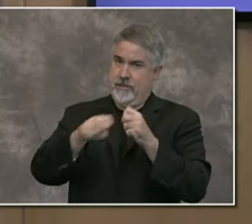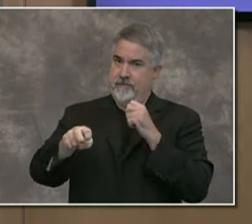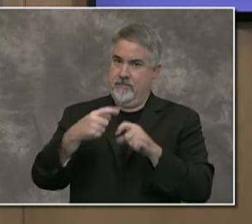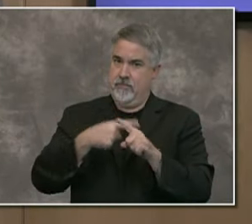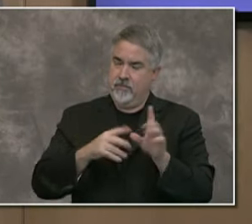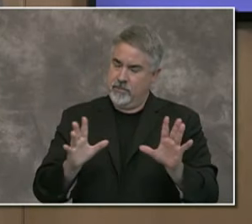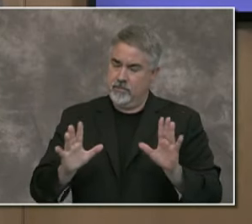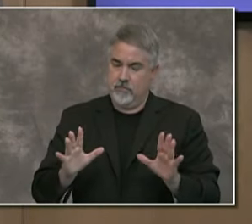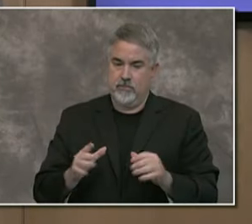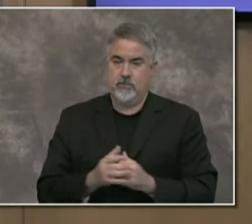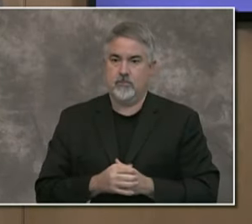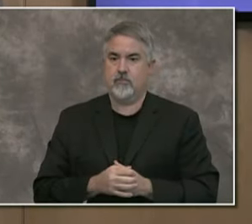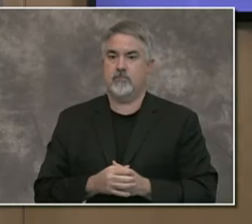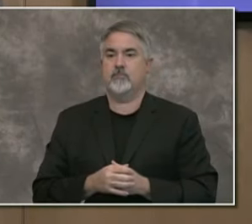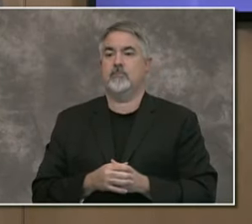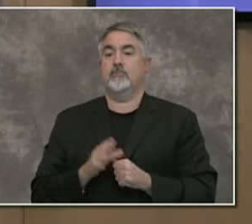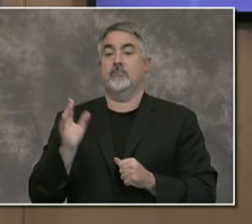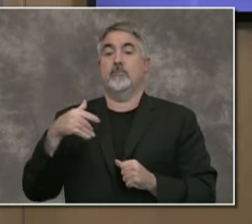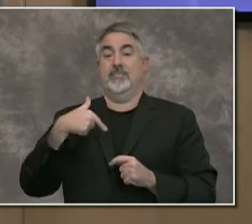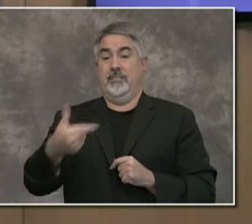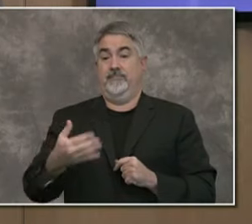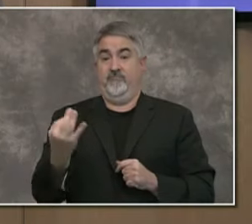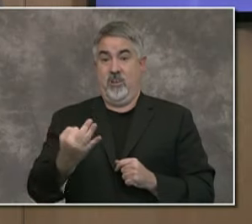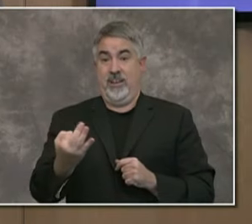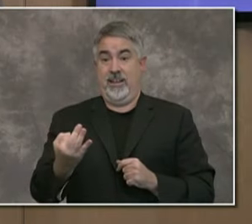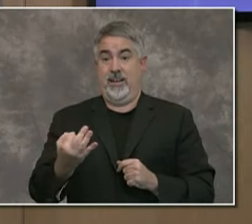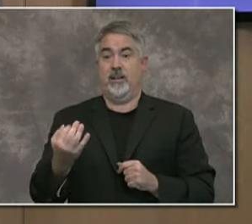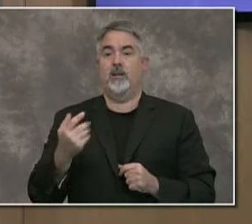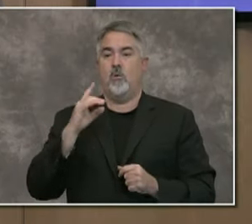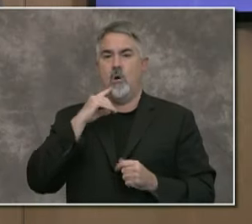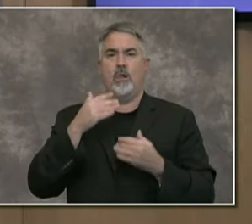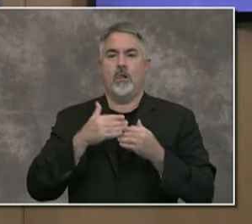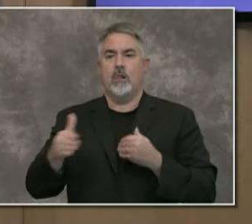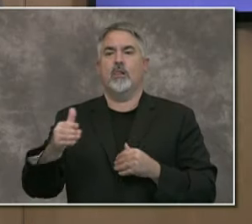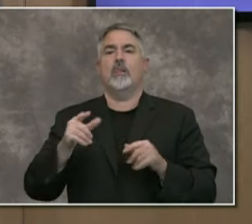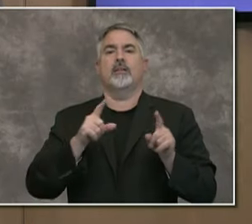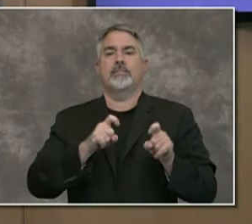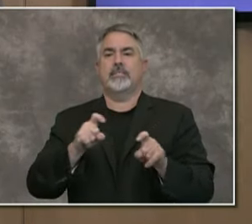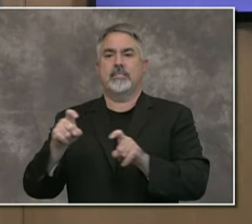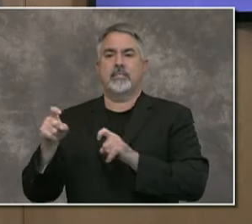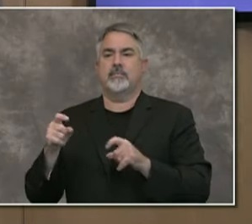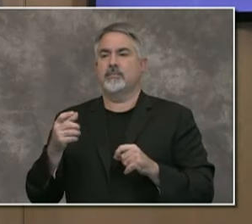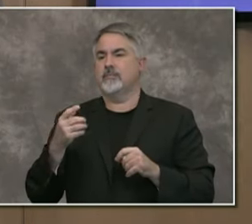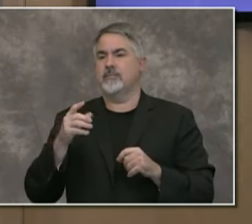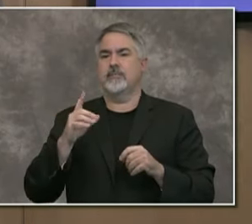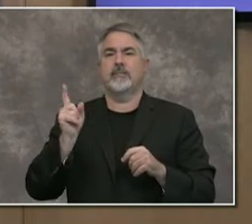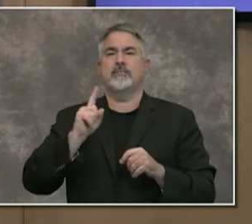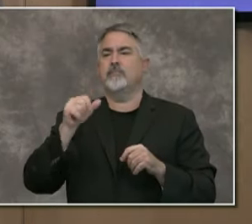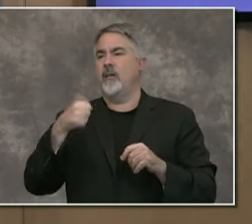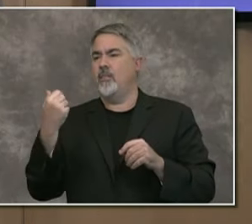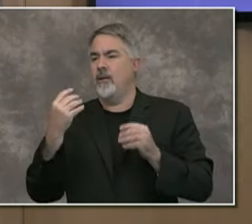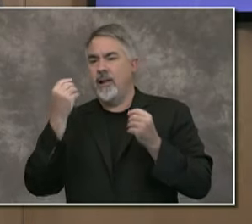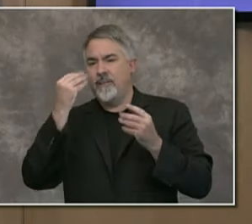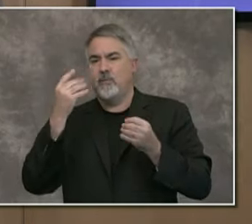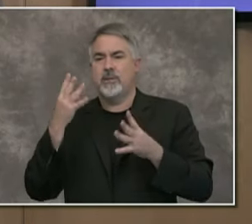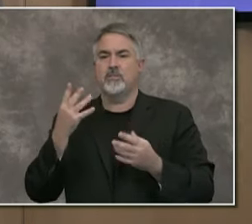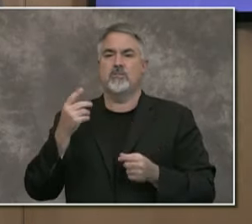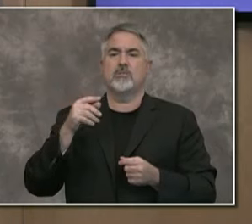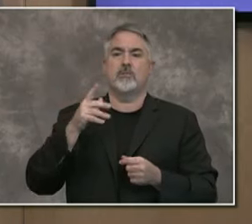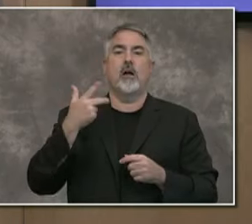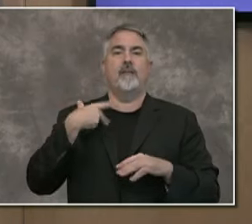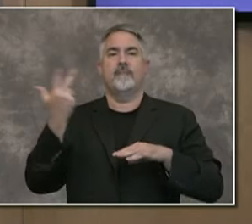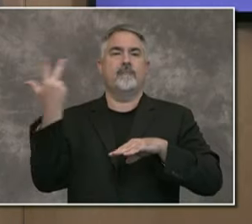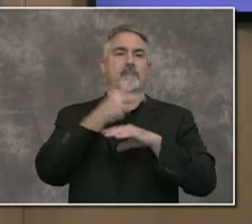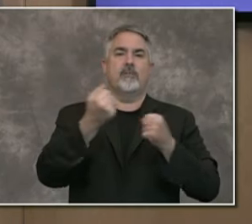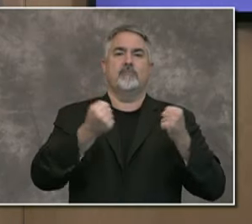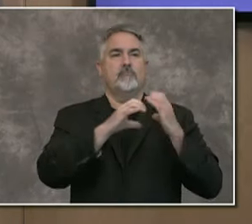we will start sharing a few metrics that measure our county-wide adherence to the measurements put in place. This is some mobility data, some traffic data, some other